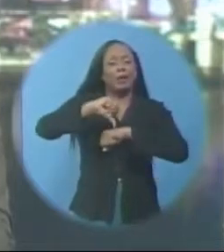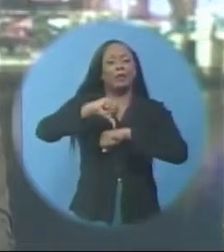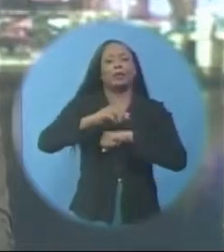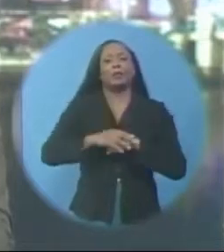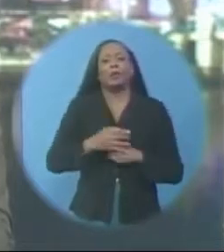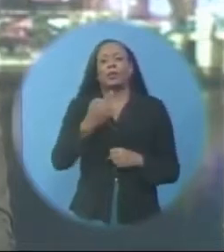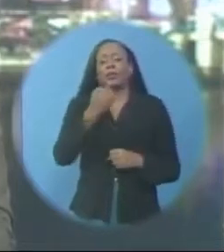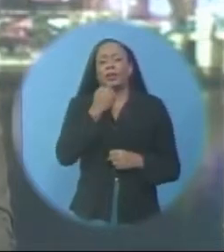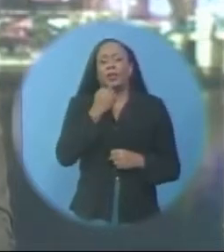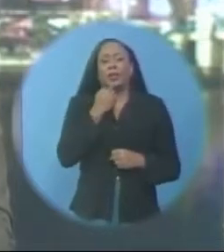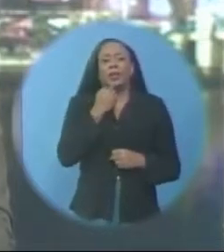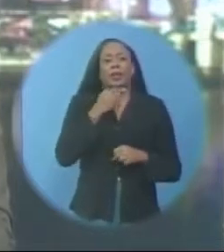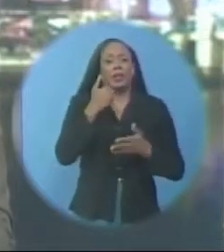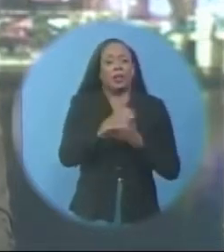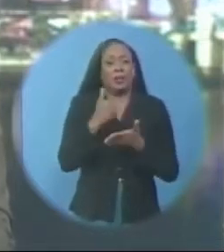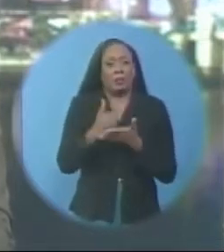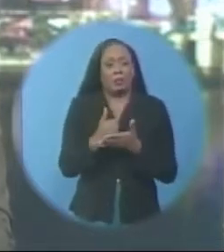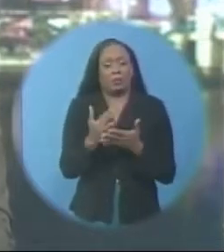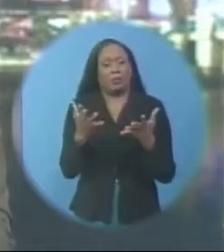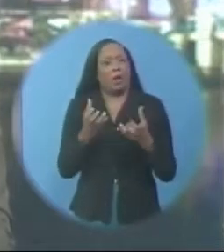Caribbean International, through its